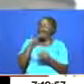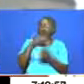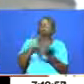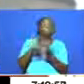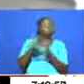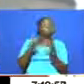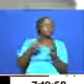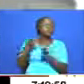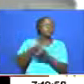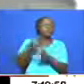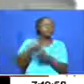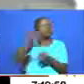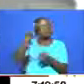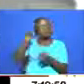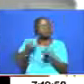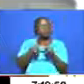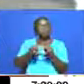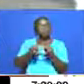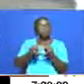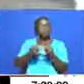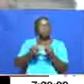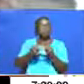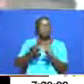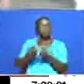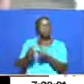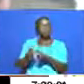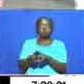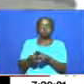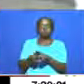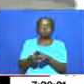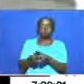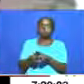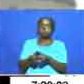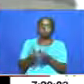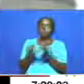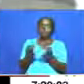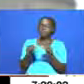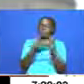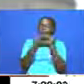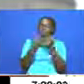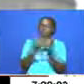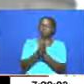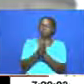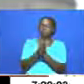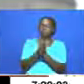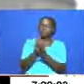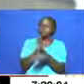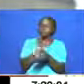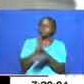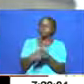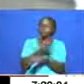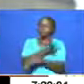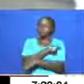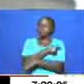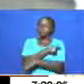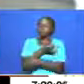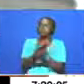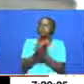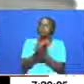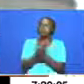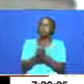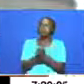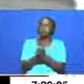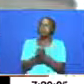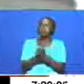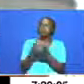awareness have to continue. But these ones also have to go hand in hand with proper treatment. So the revolution of healthcare